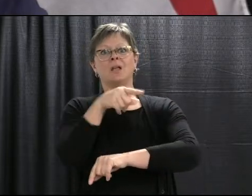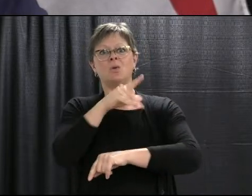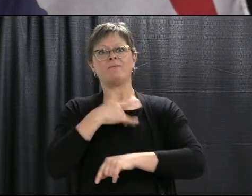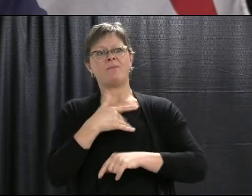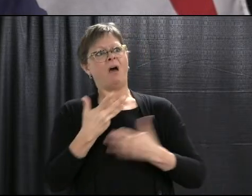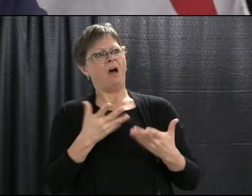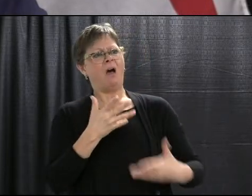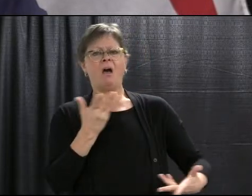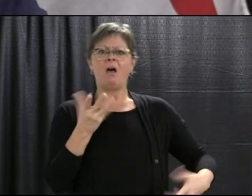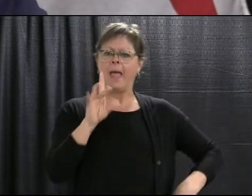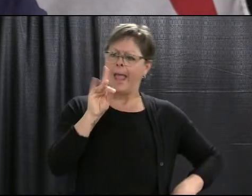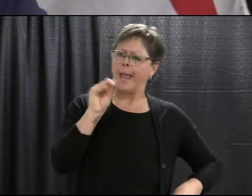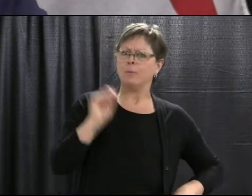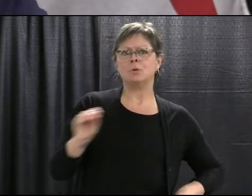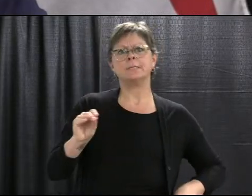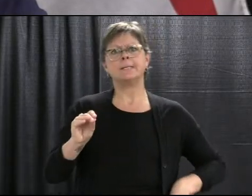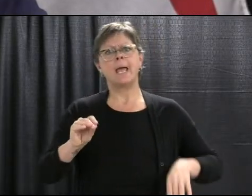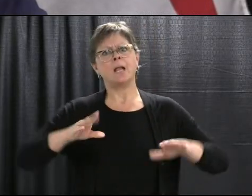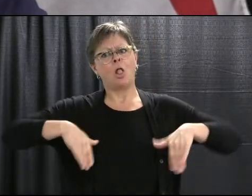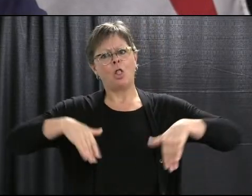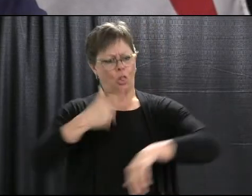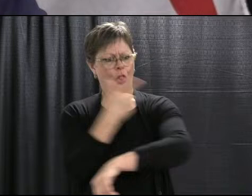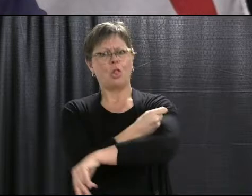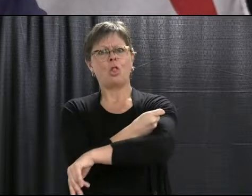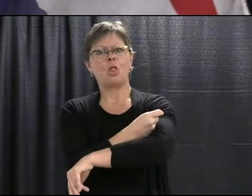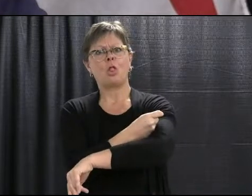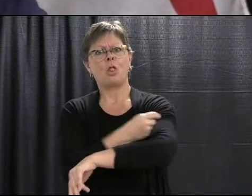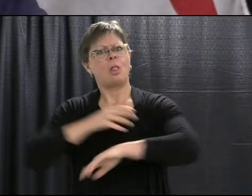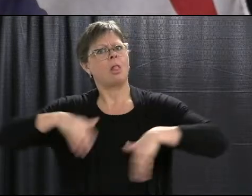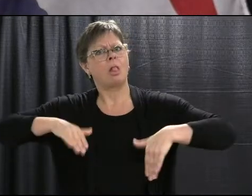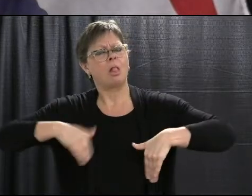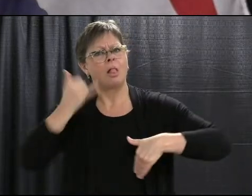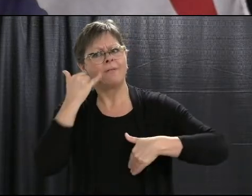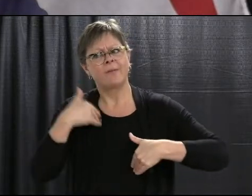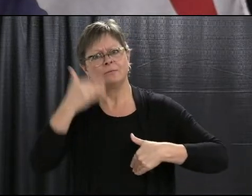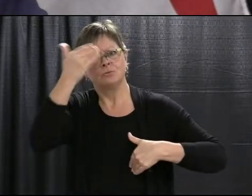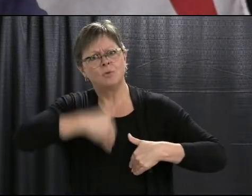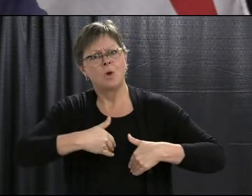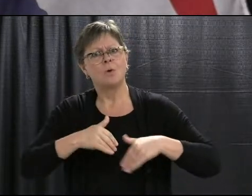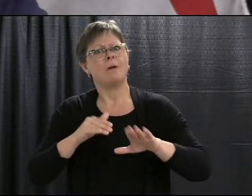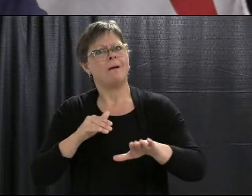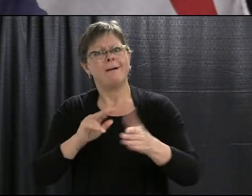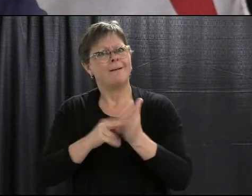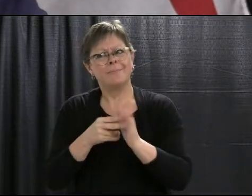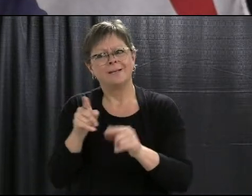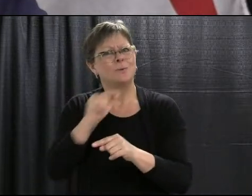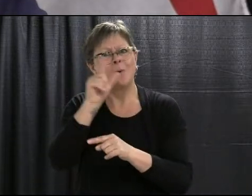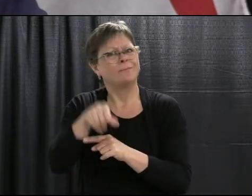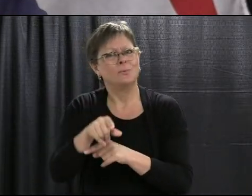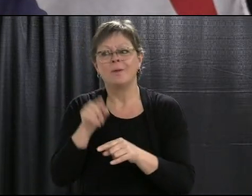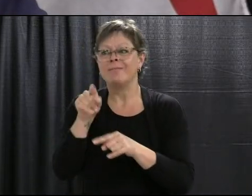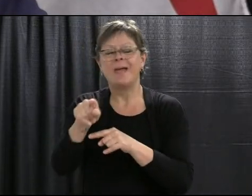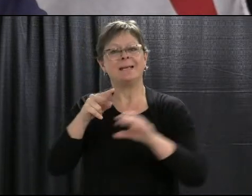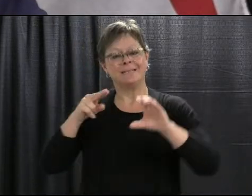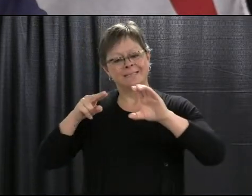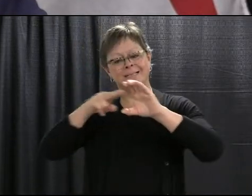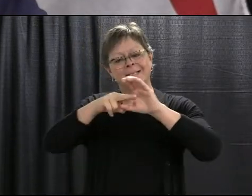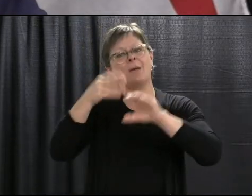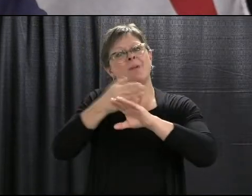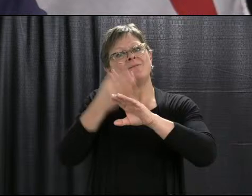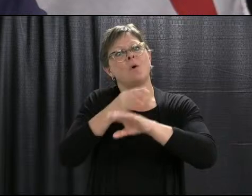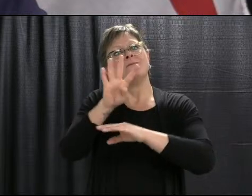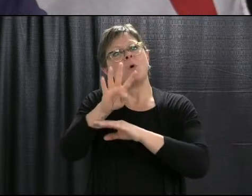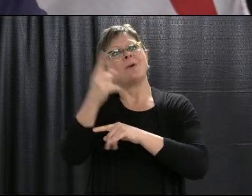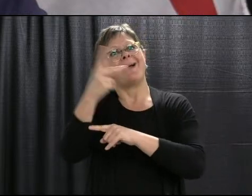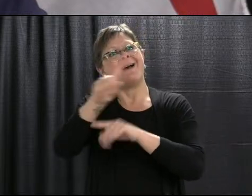Right? Why aren't they getting clot-busting drugs? And it's because they're not getting their CT scan within the 4.5 hours so they can